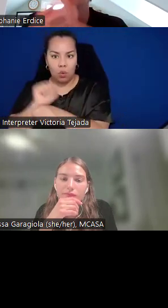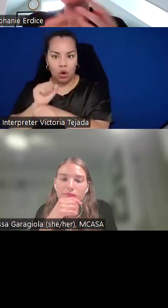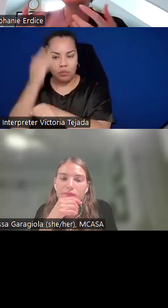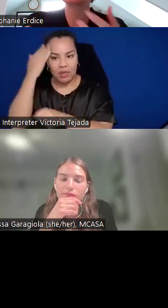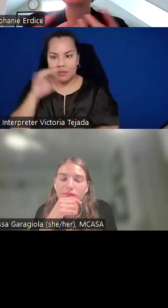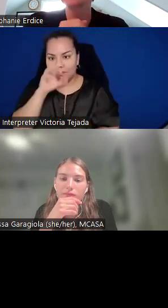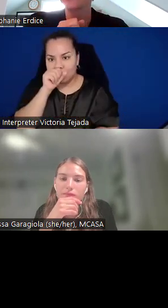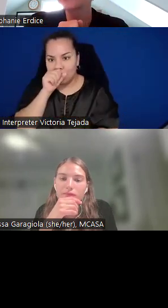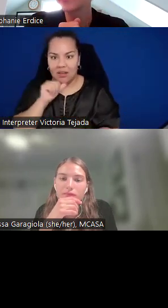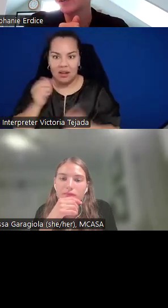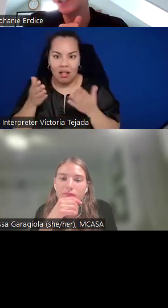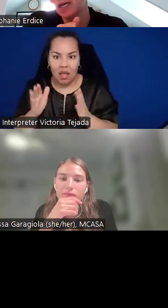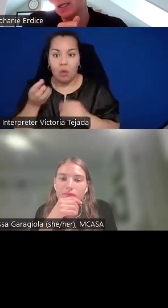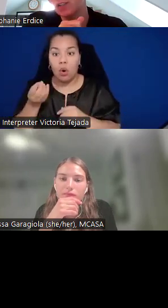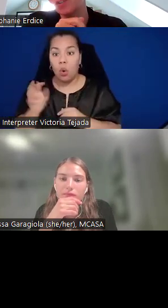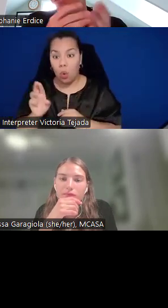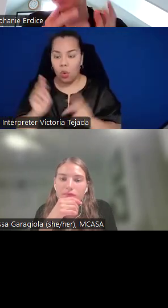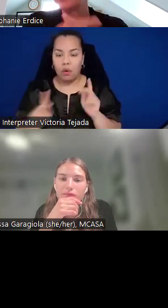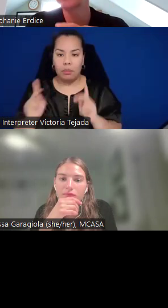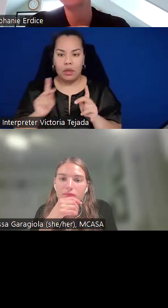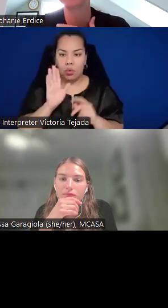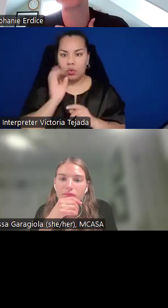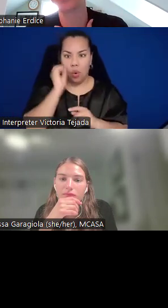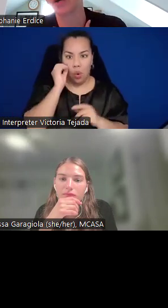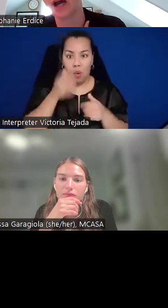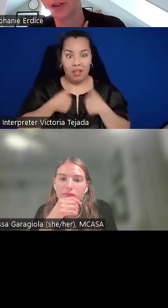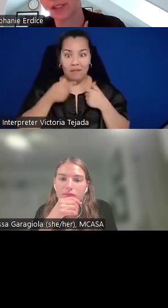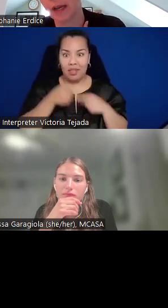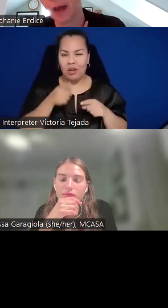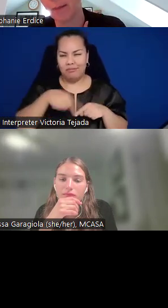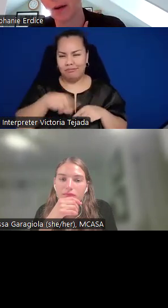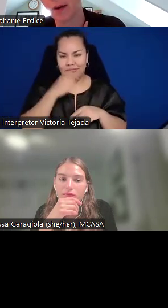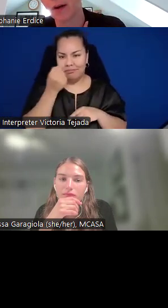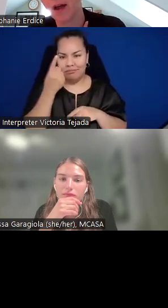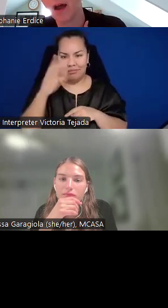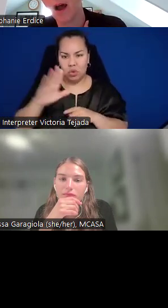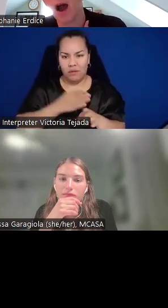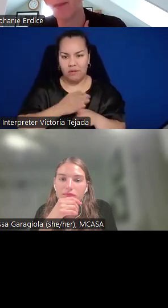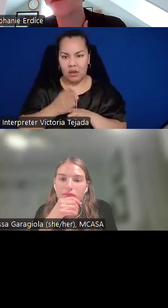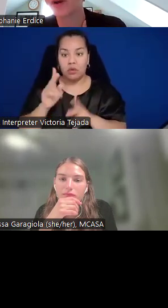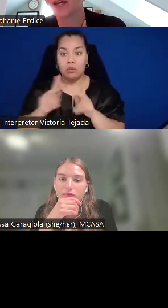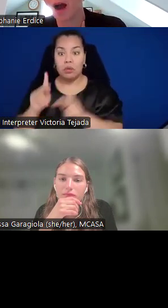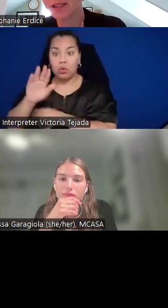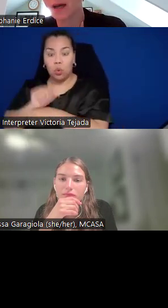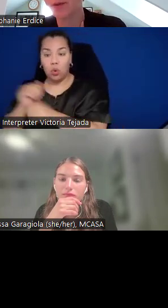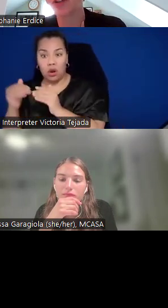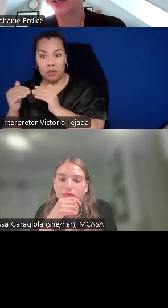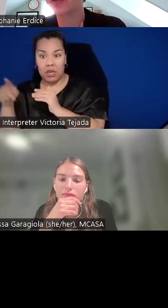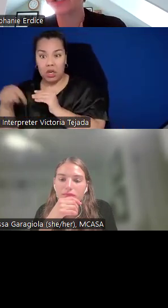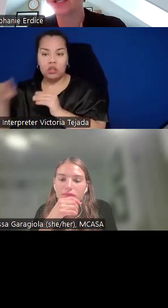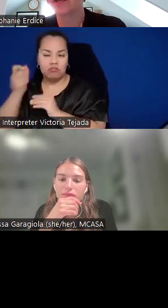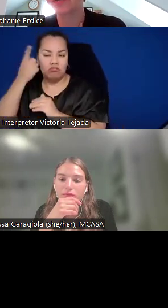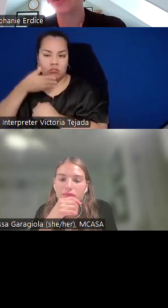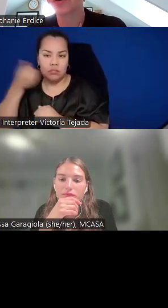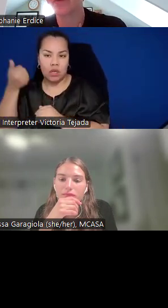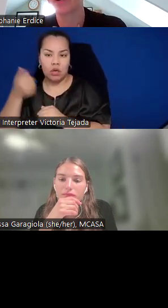allowed, or the people that live in your home don't understand it. So the people that you work with are going to understand that better. Avoiding gossip,